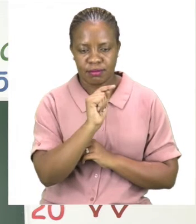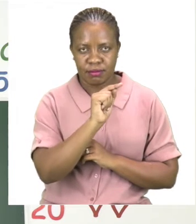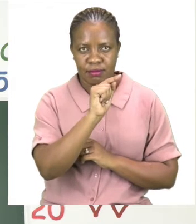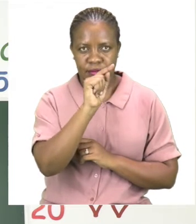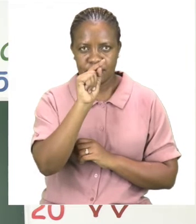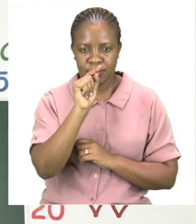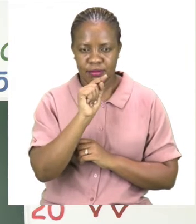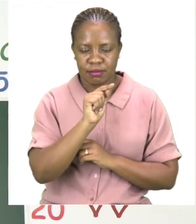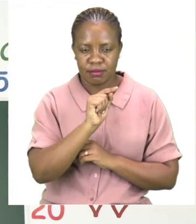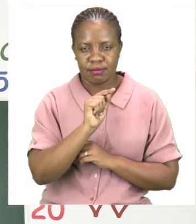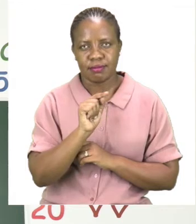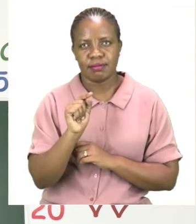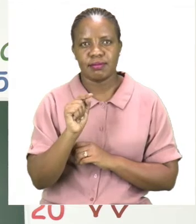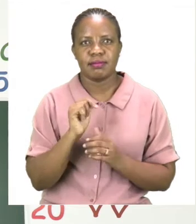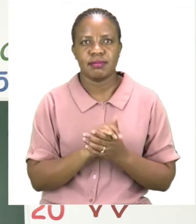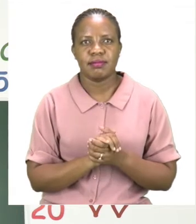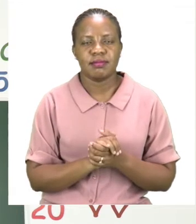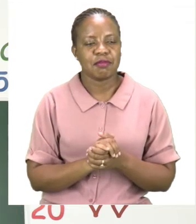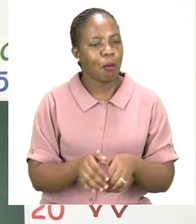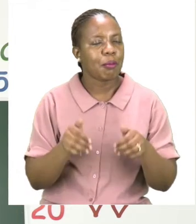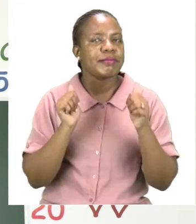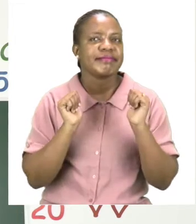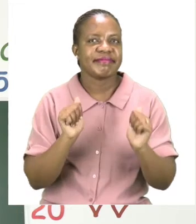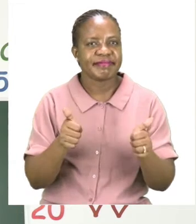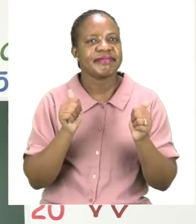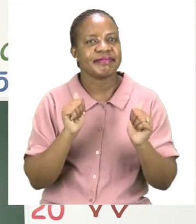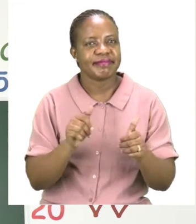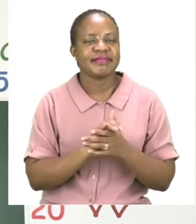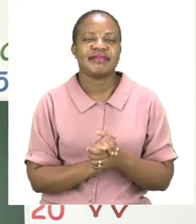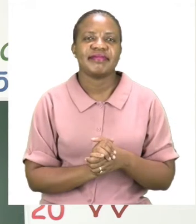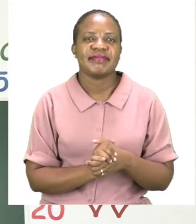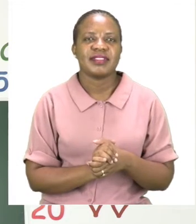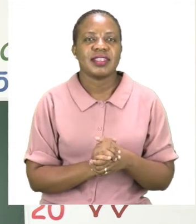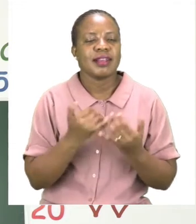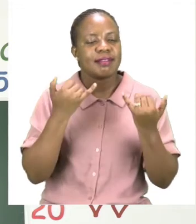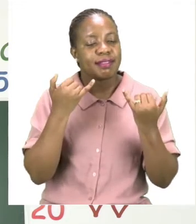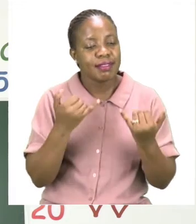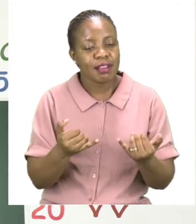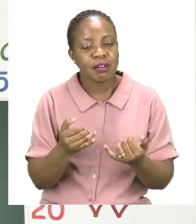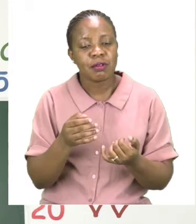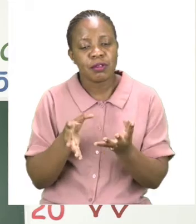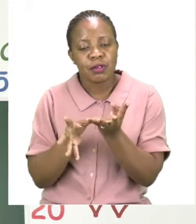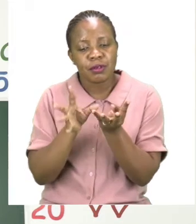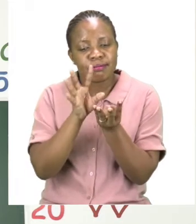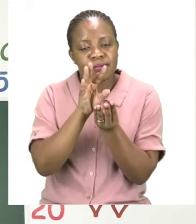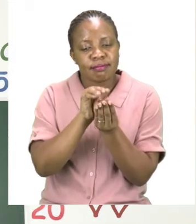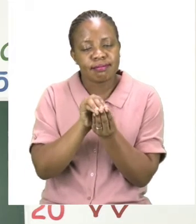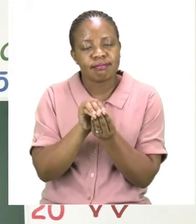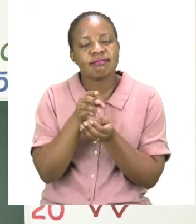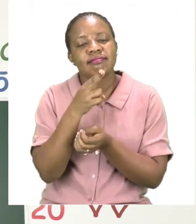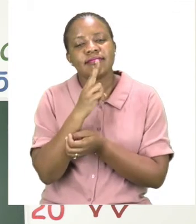and across. Well done. Now to get your answer, you need to